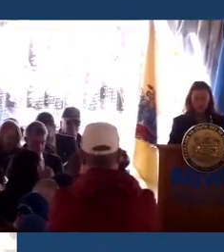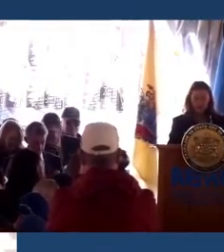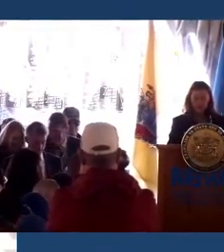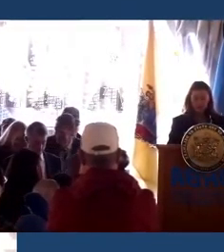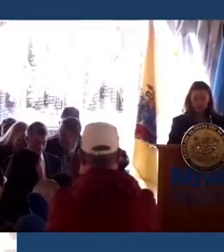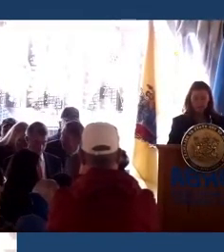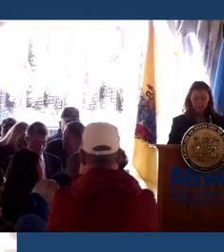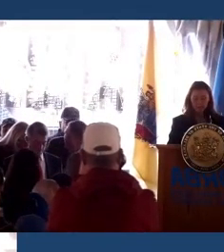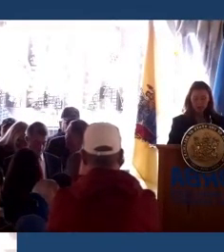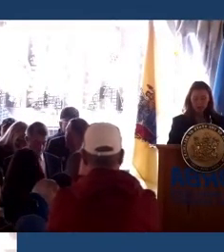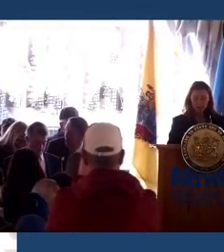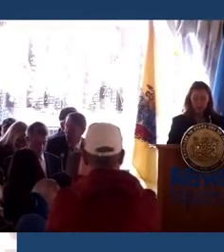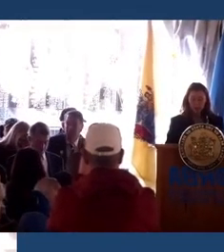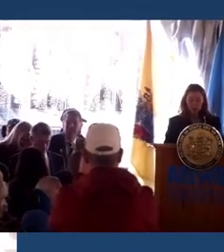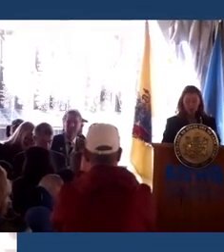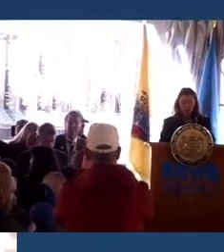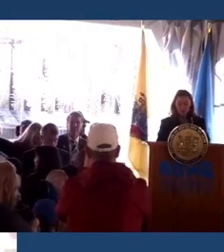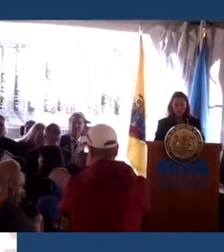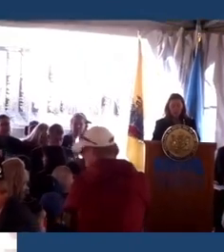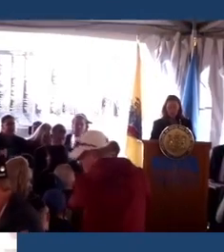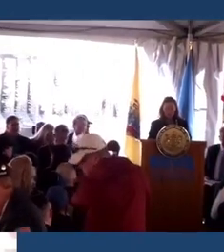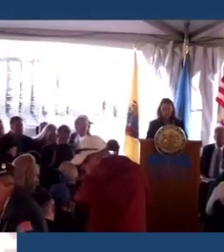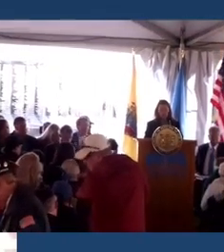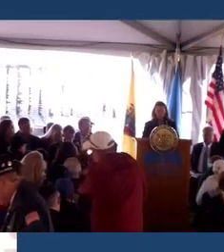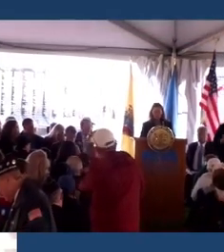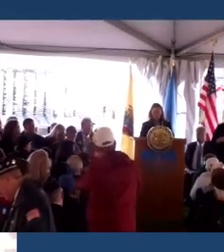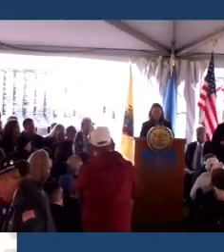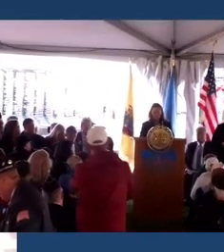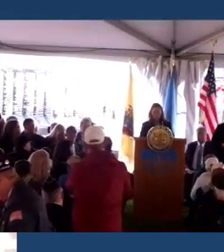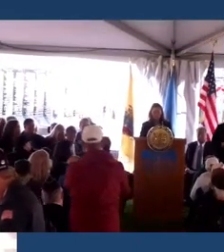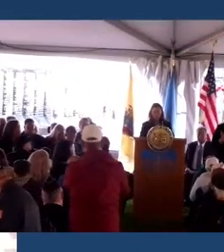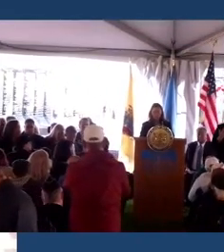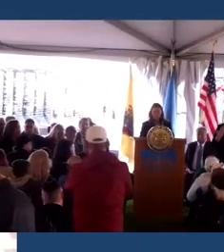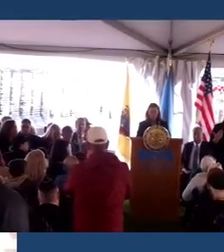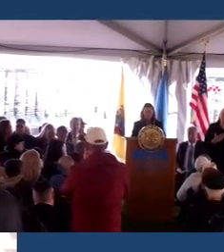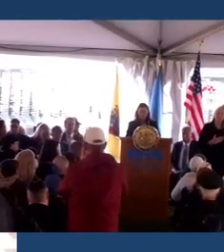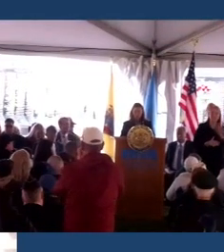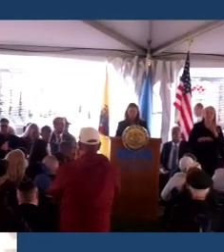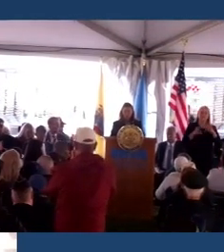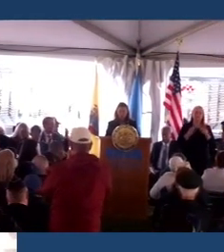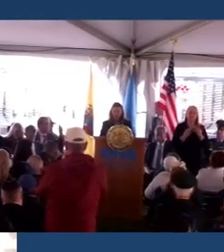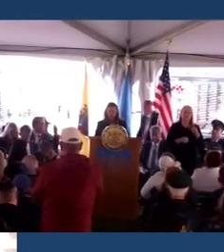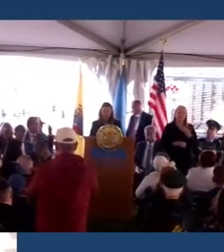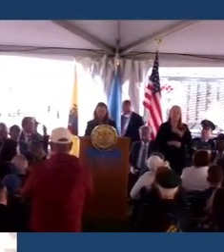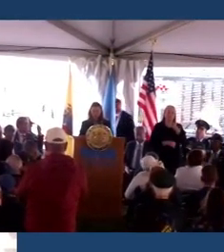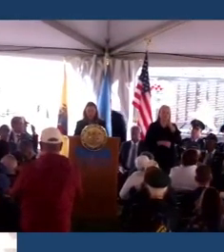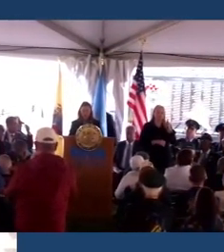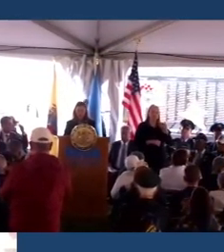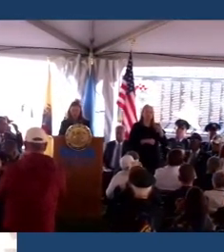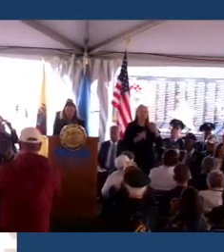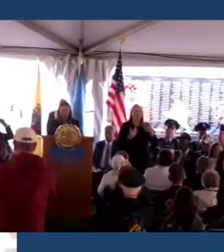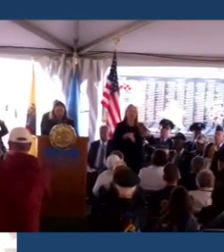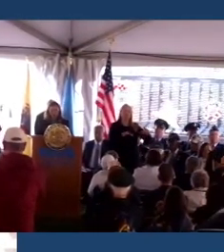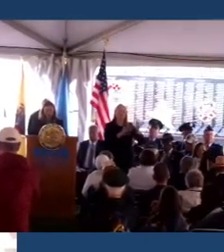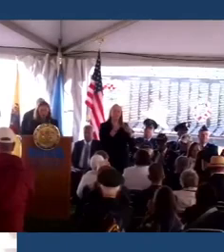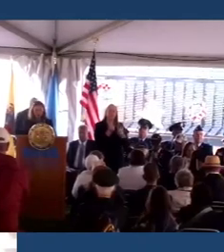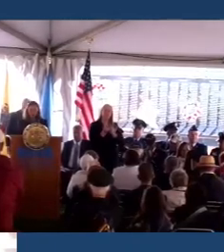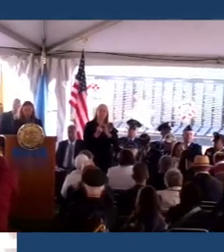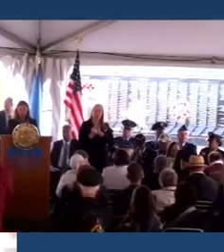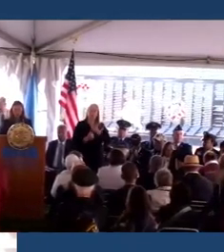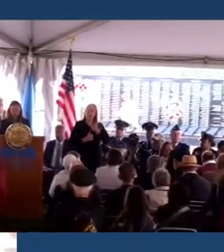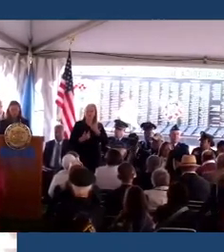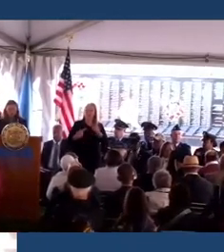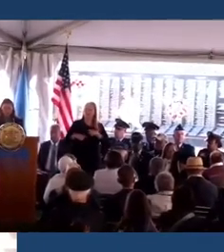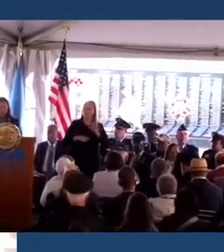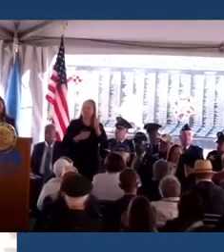those two events. I want to also say thank you to their family members who have sacrificed and supported our veterans